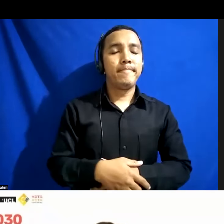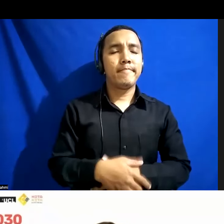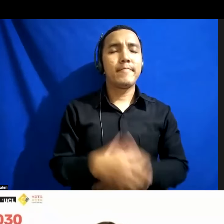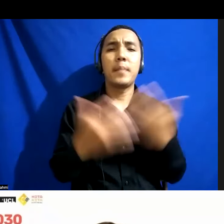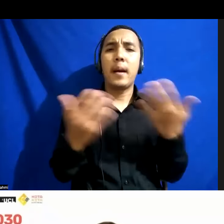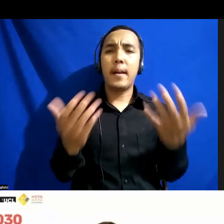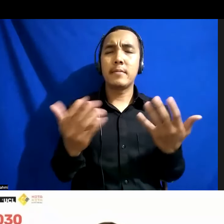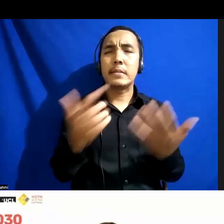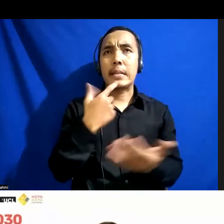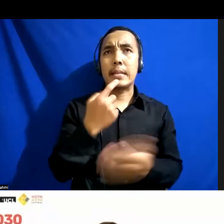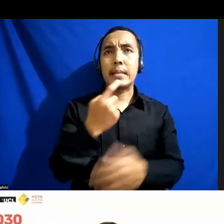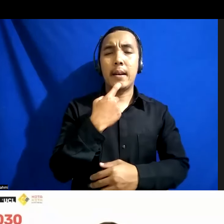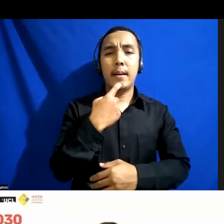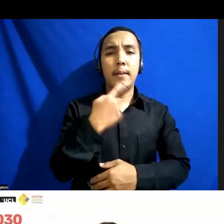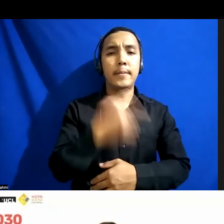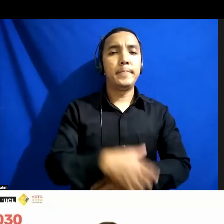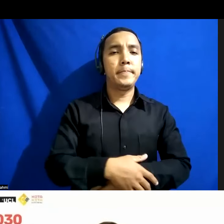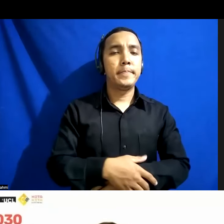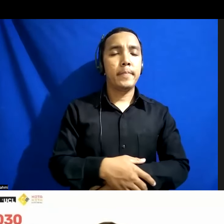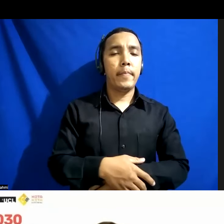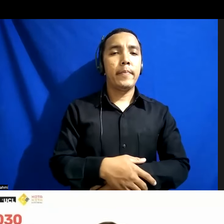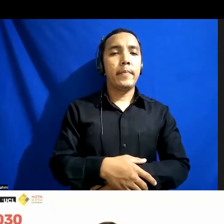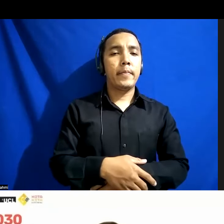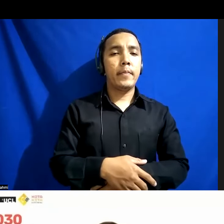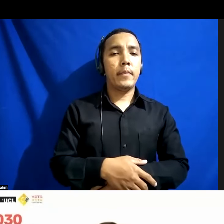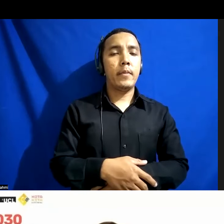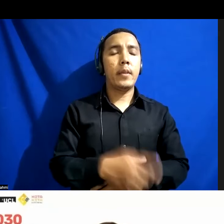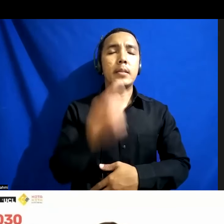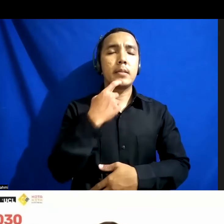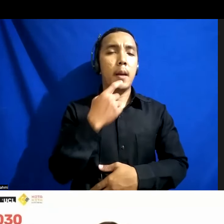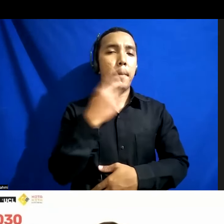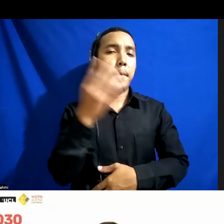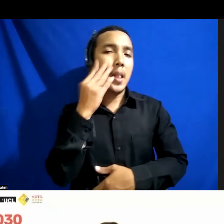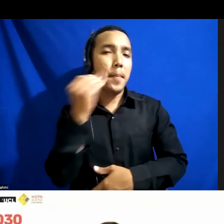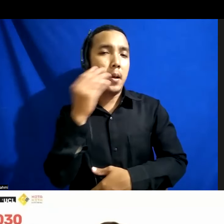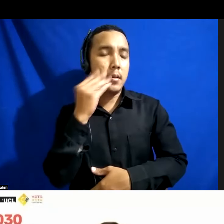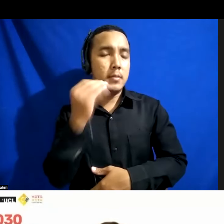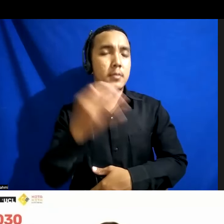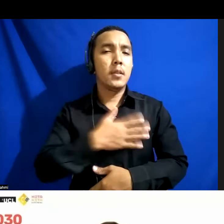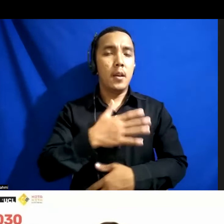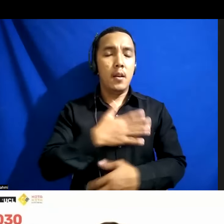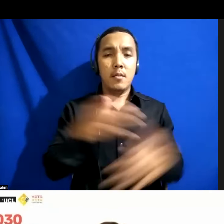Now, in regard to my experience